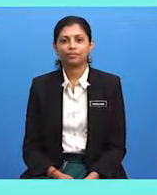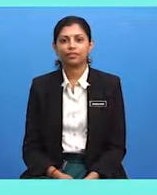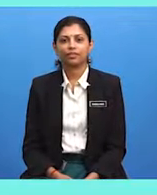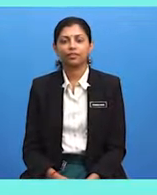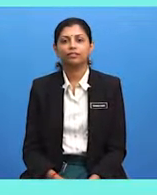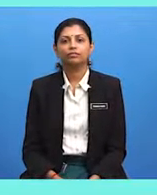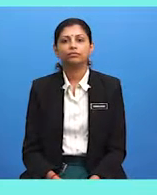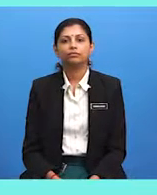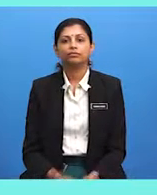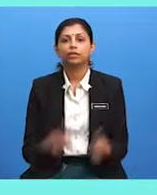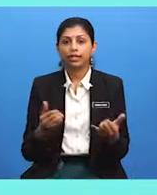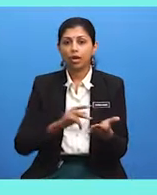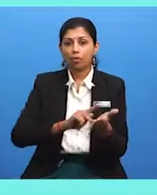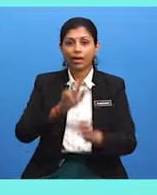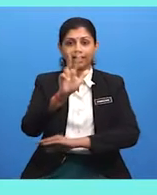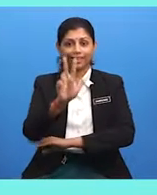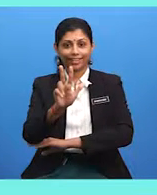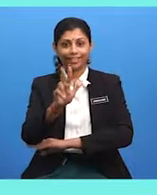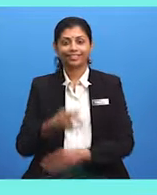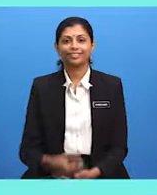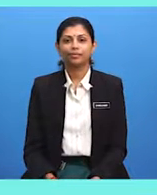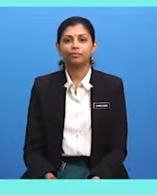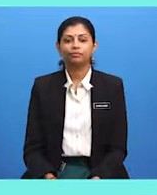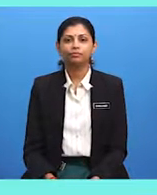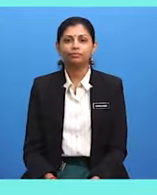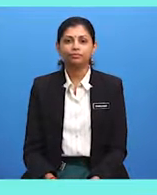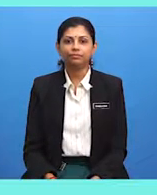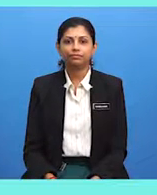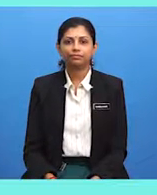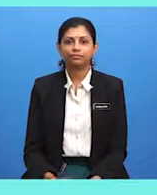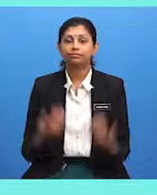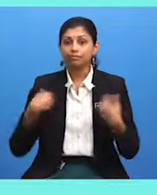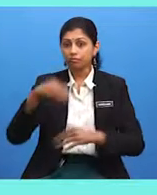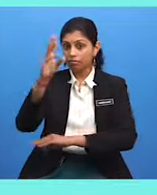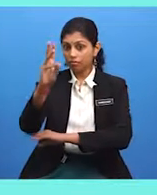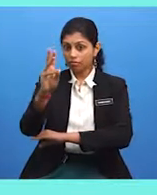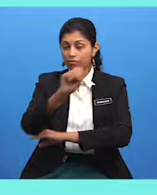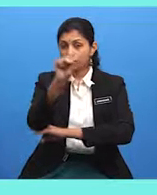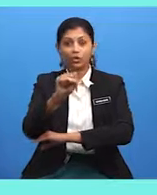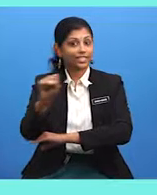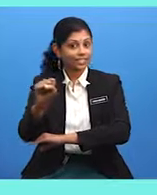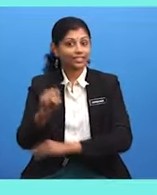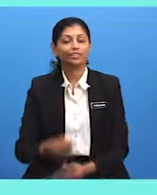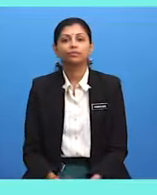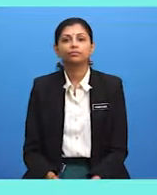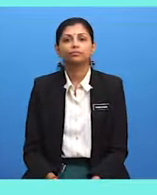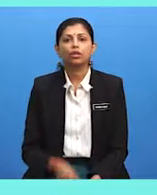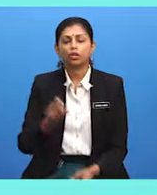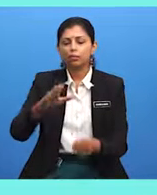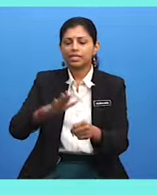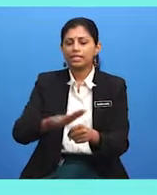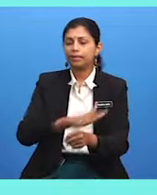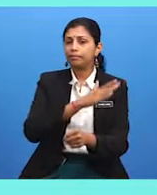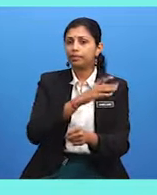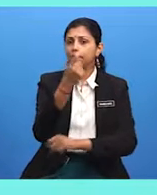Then comes part 3. There are 6 questions here. You would have to